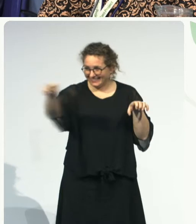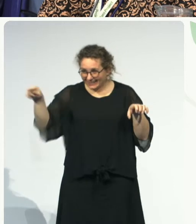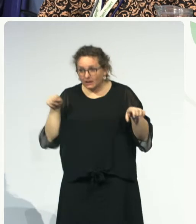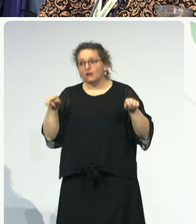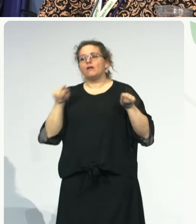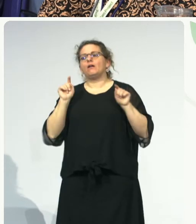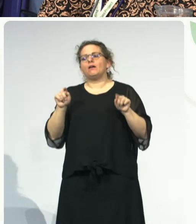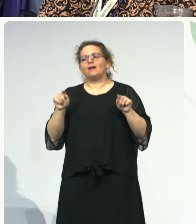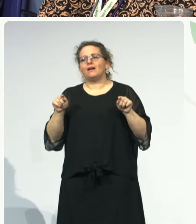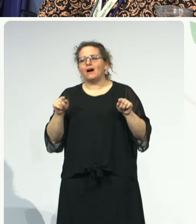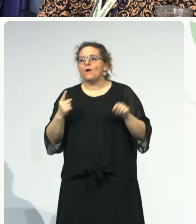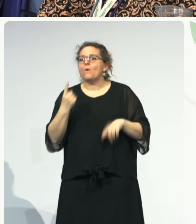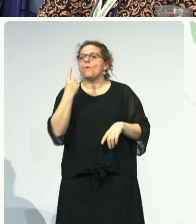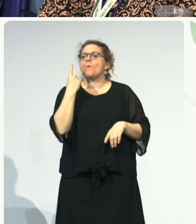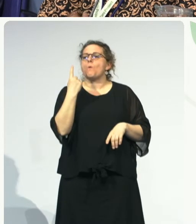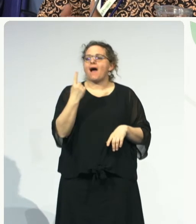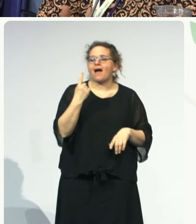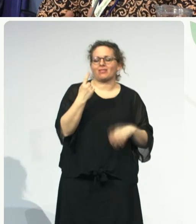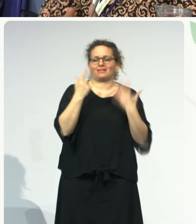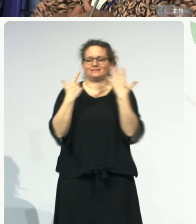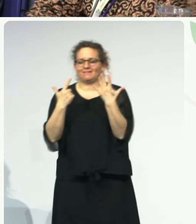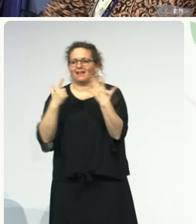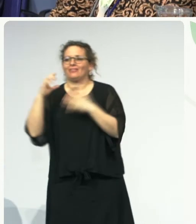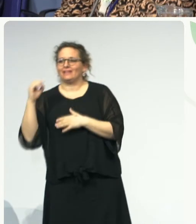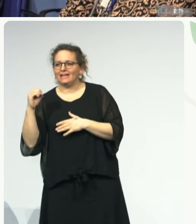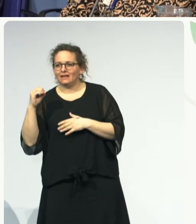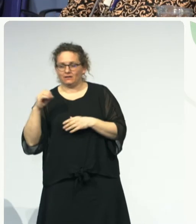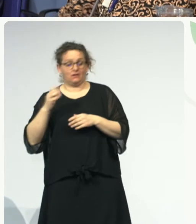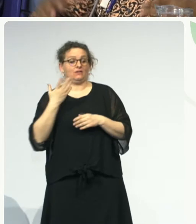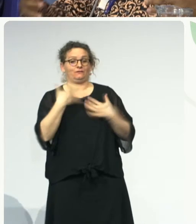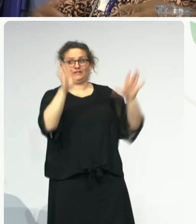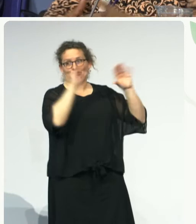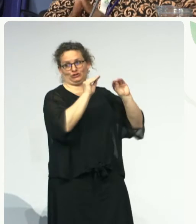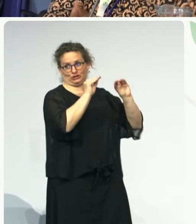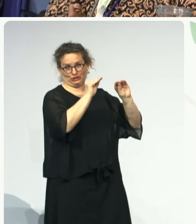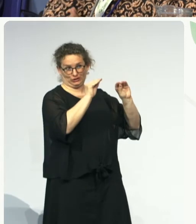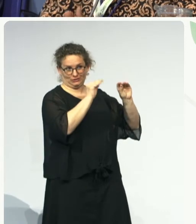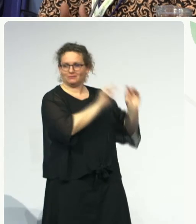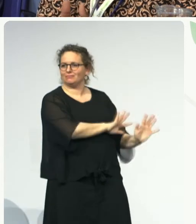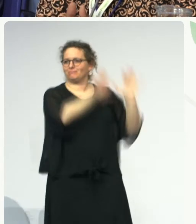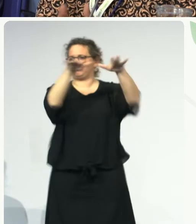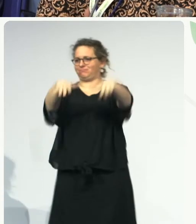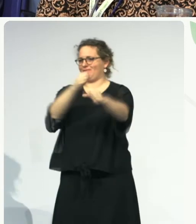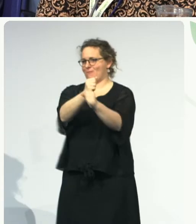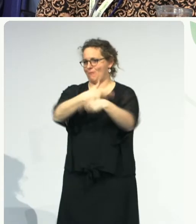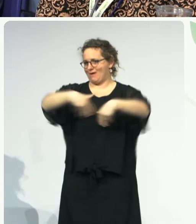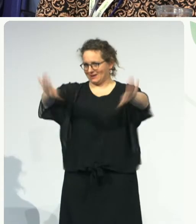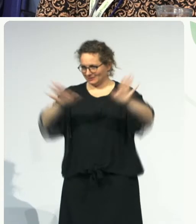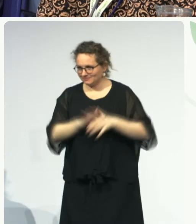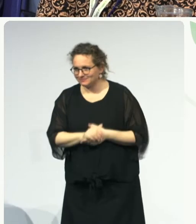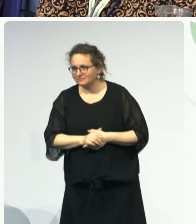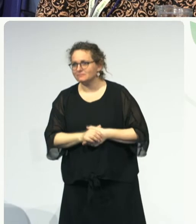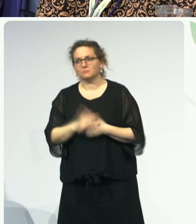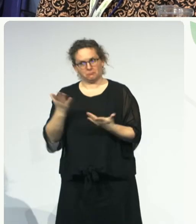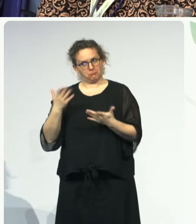pilot schools. Now, another success was that in these 8 schools, there are